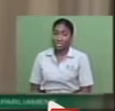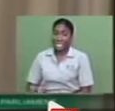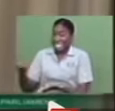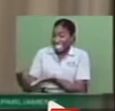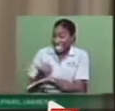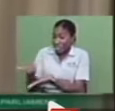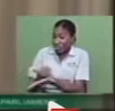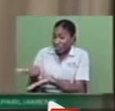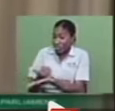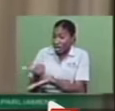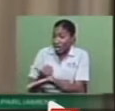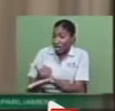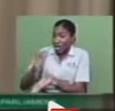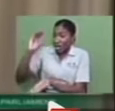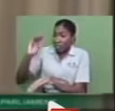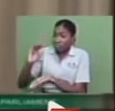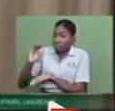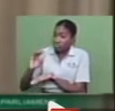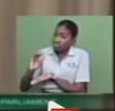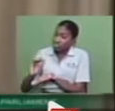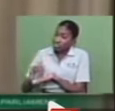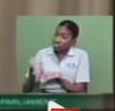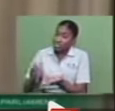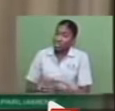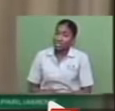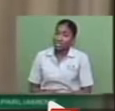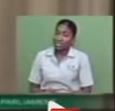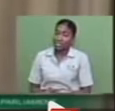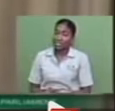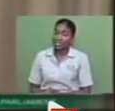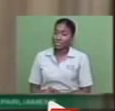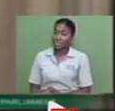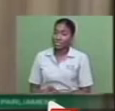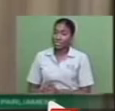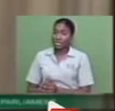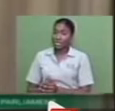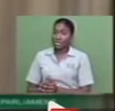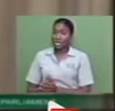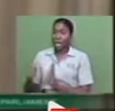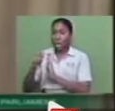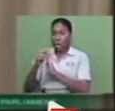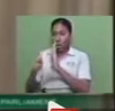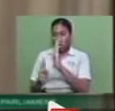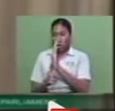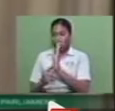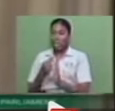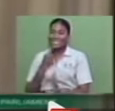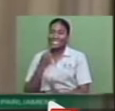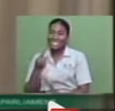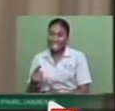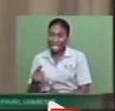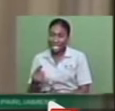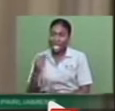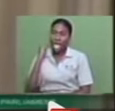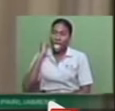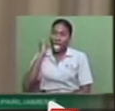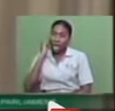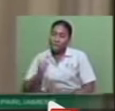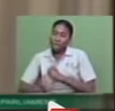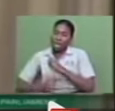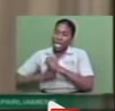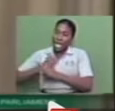livelihoods. By law, this property tax is to be calculated on the annual rental assessment of your